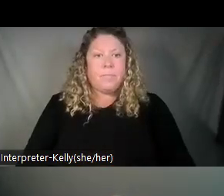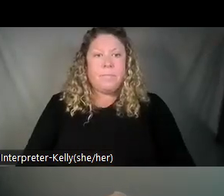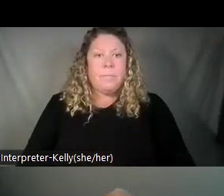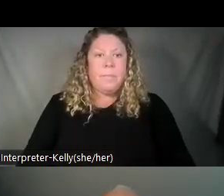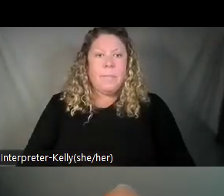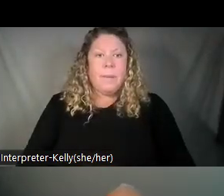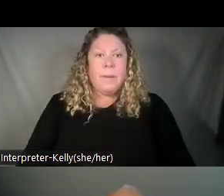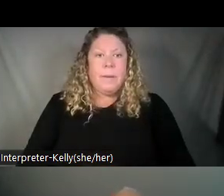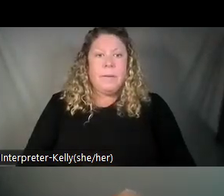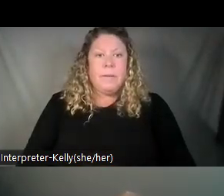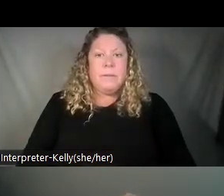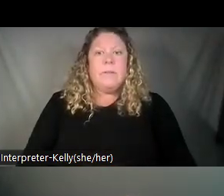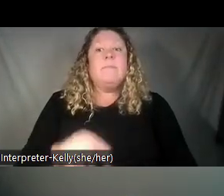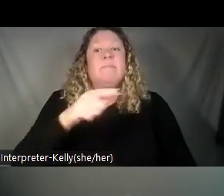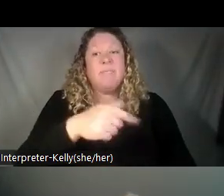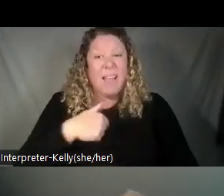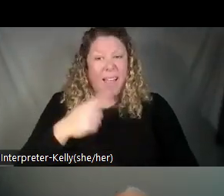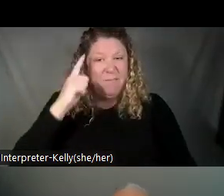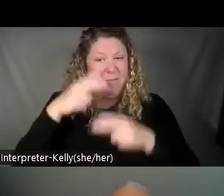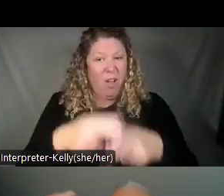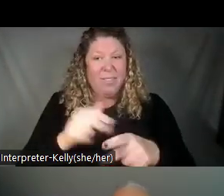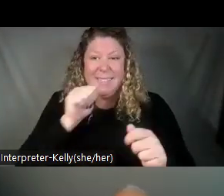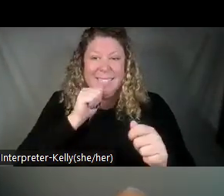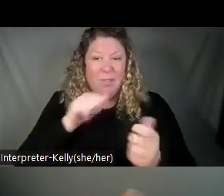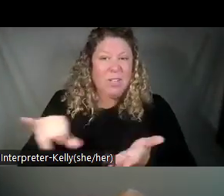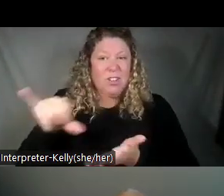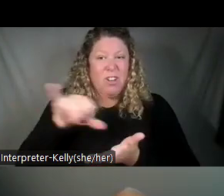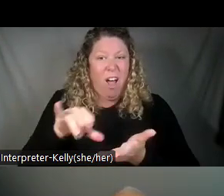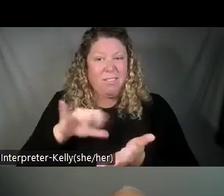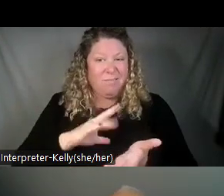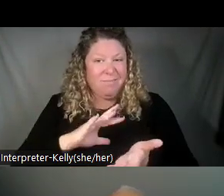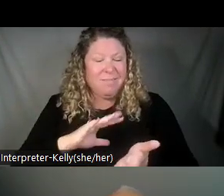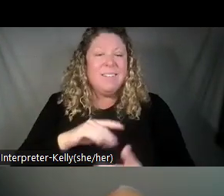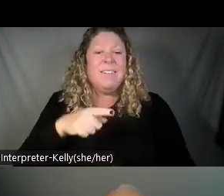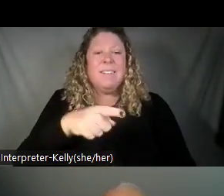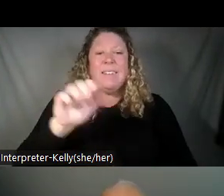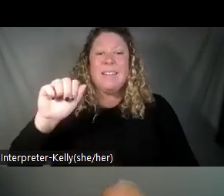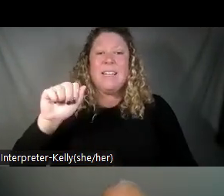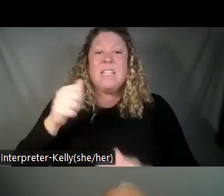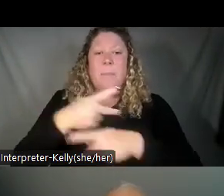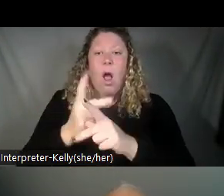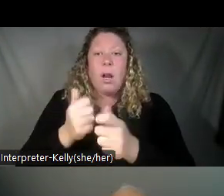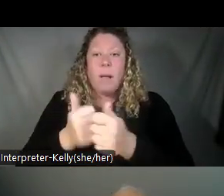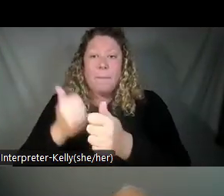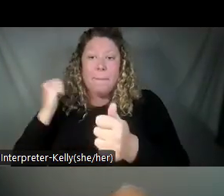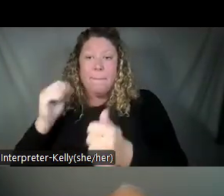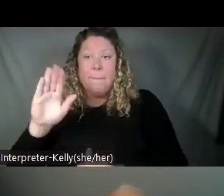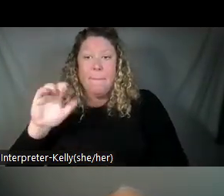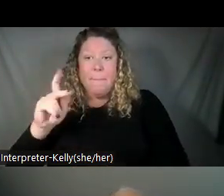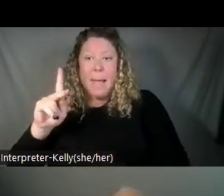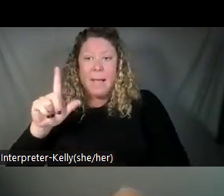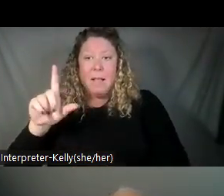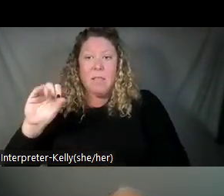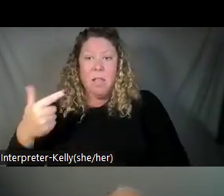Now, this is the secret sauce. This is the secret sauce of Agile, is the product backlog. And all this is a